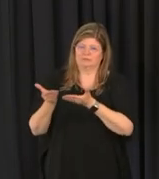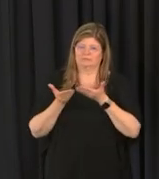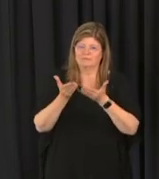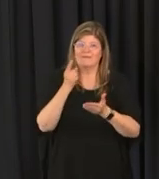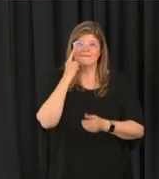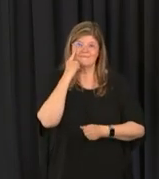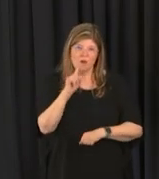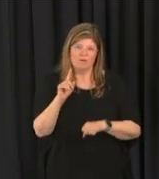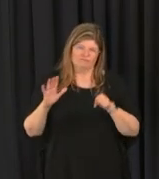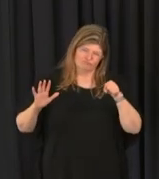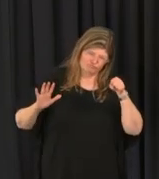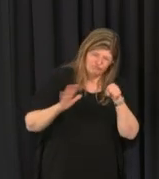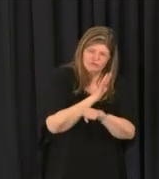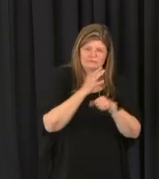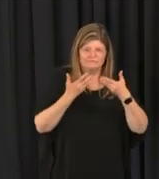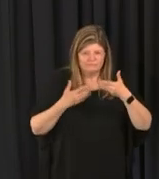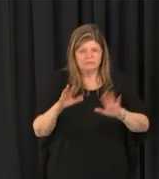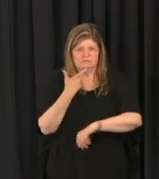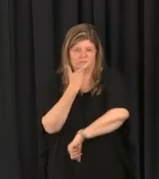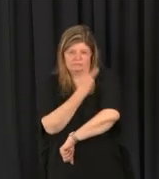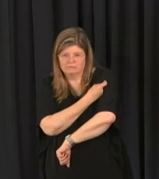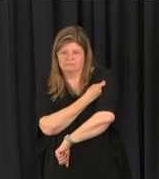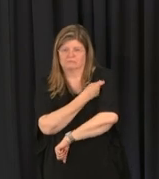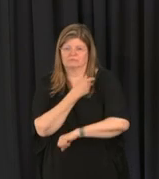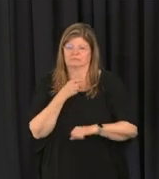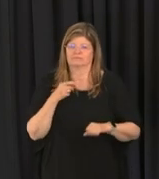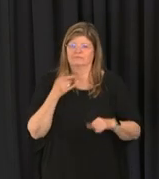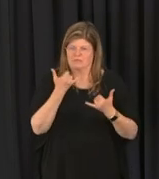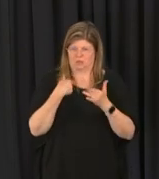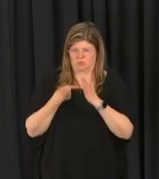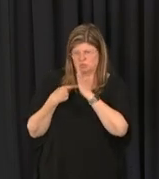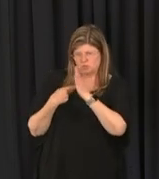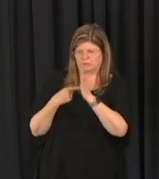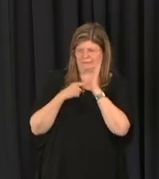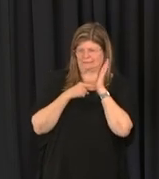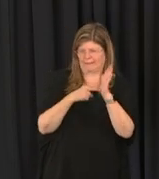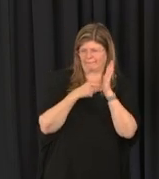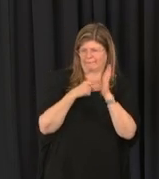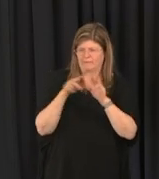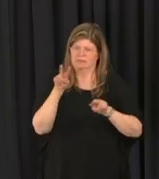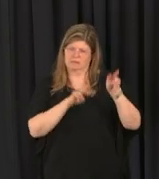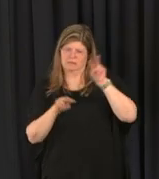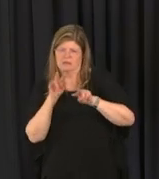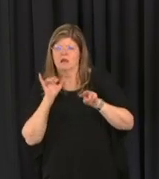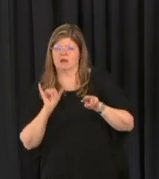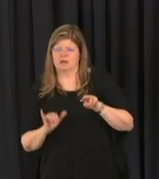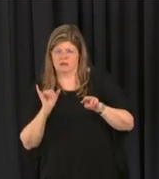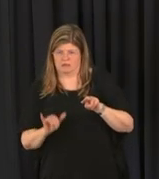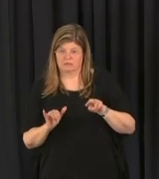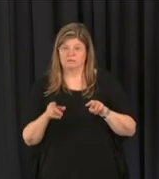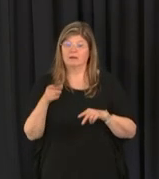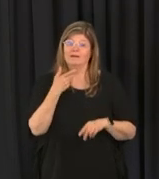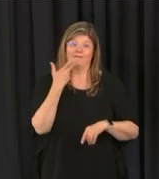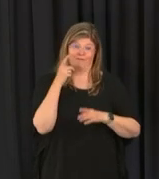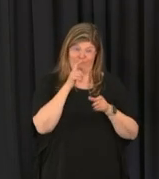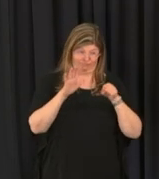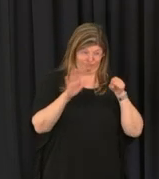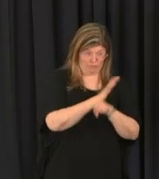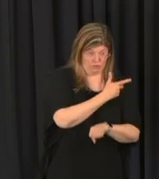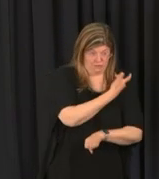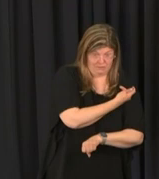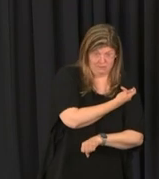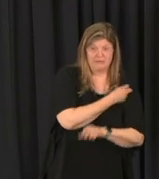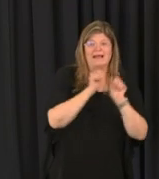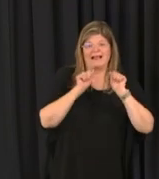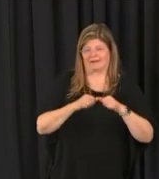vaccinated people. We'll first talk about fully vaccinated people and their ability to visit with other fully vaccinated